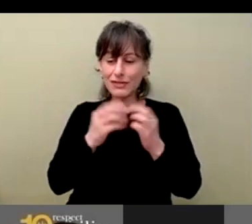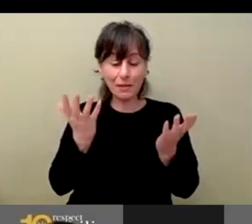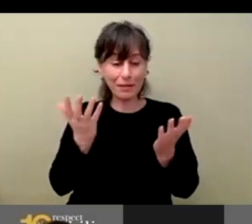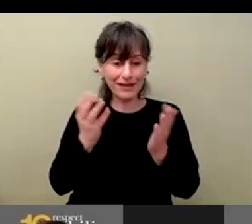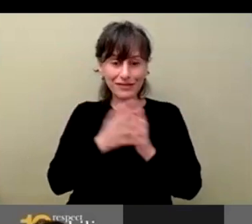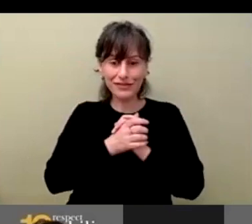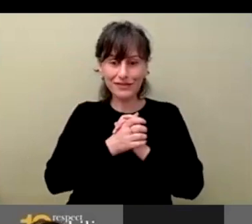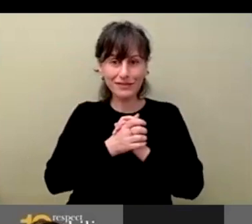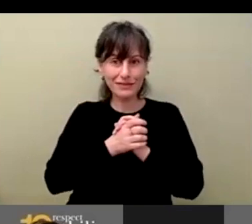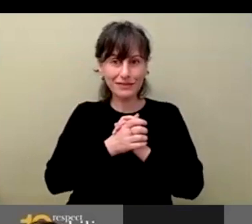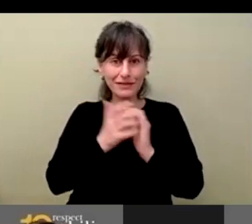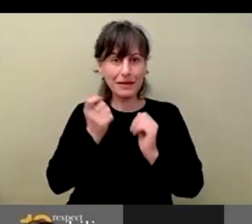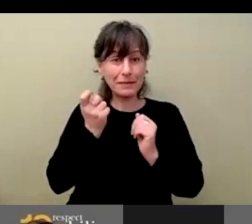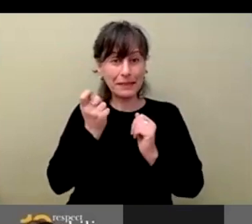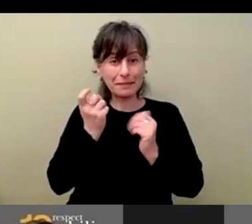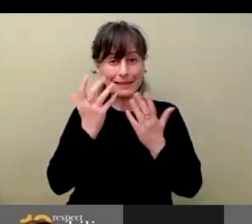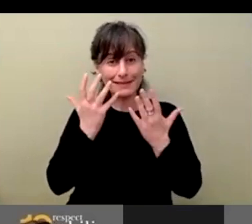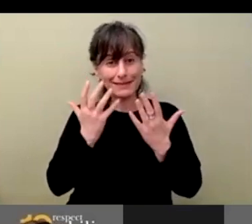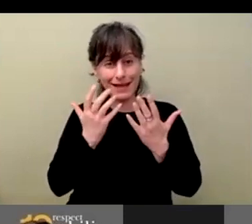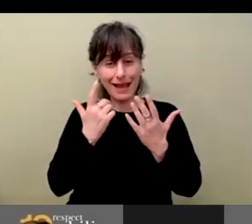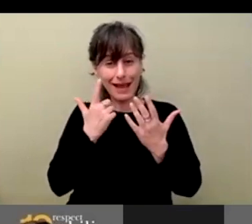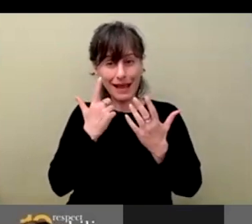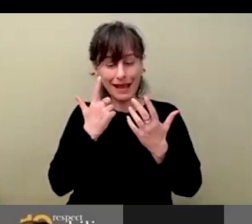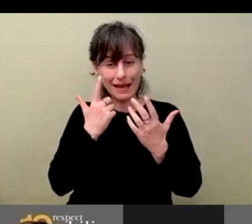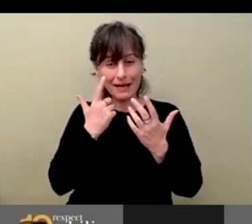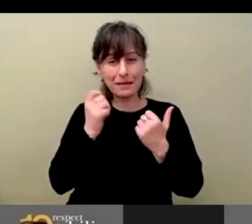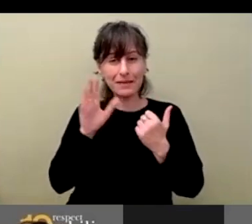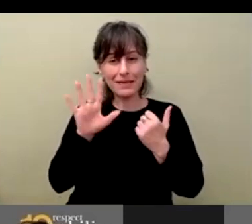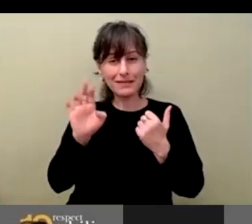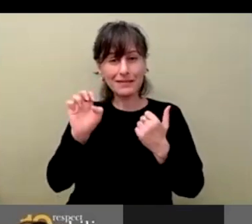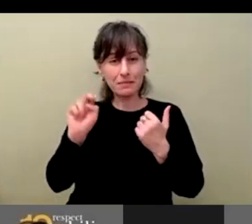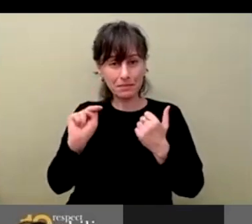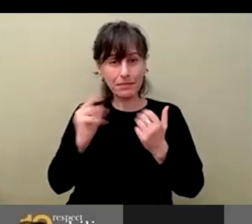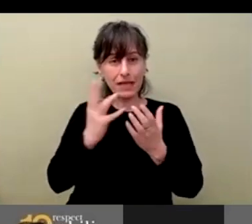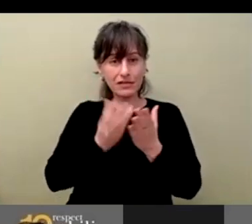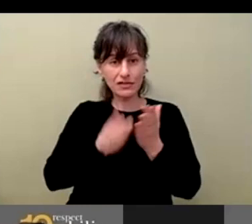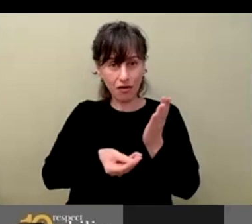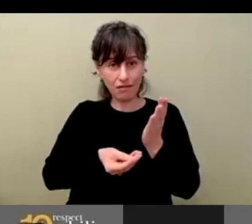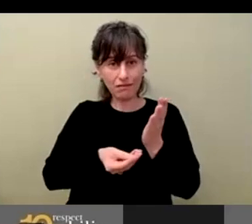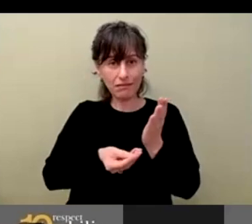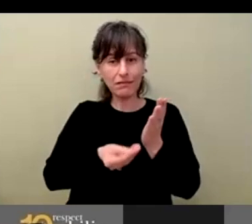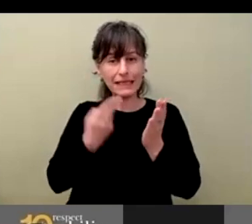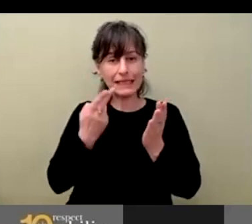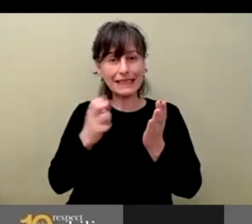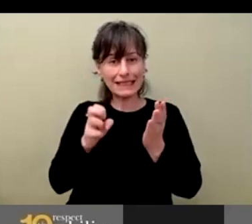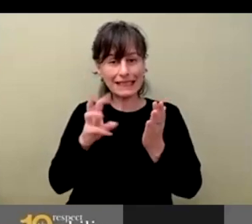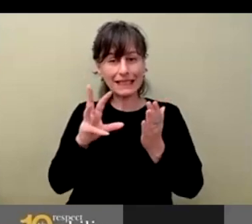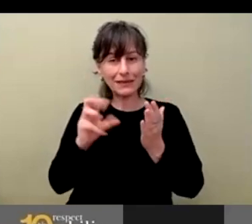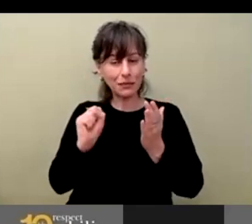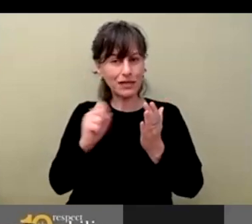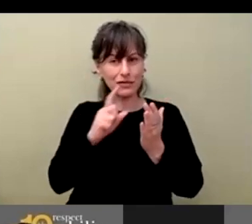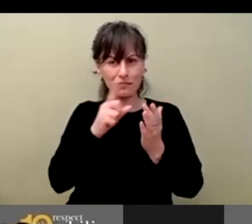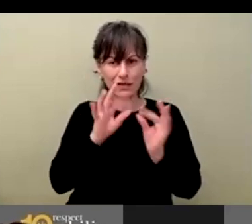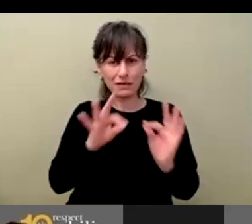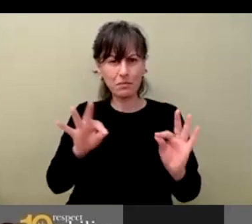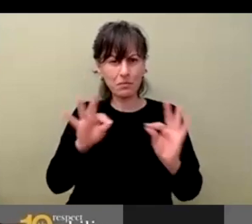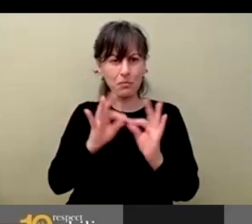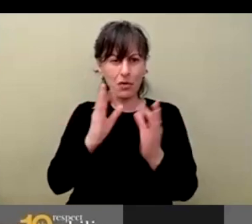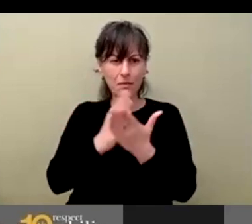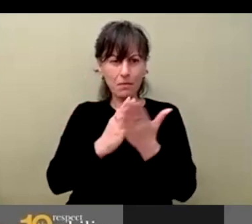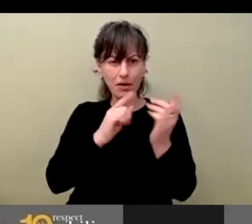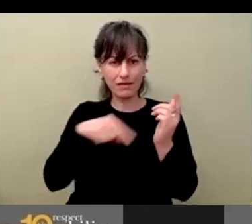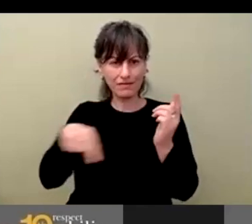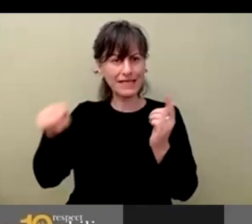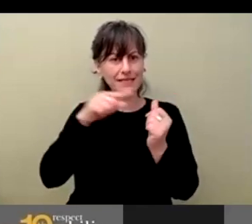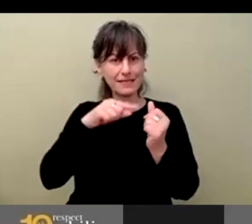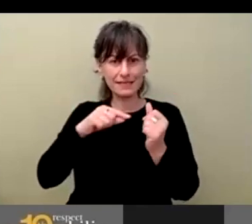I'm a little bit sad because Ben is gone, but and he was a really important part of all this, and he